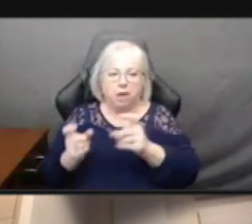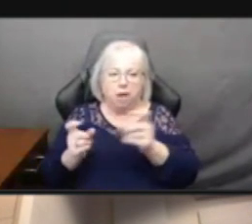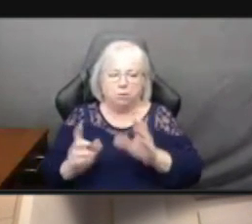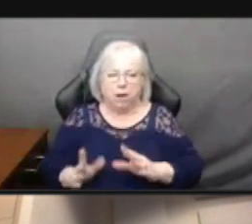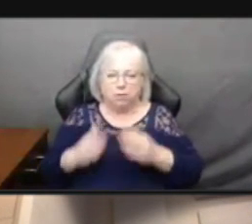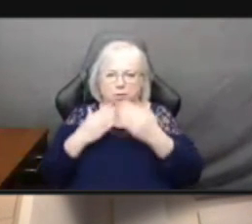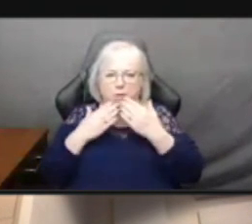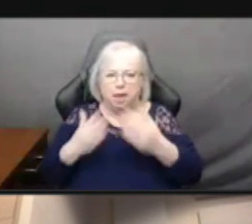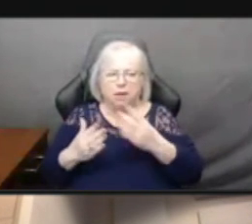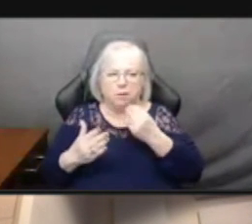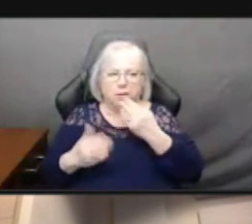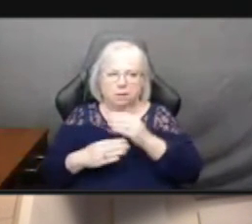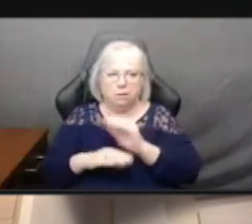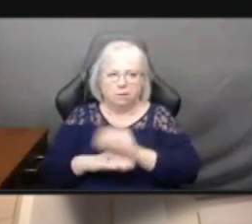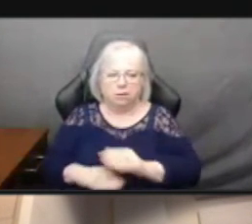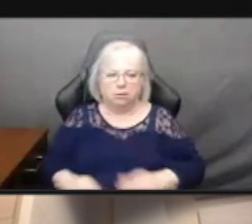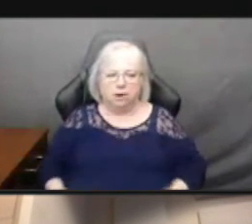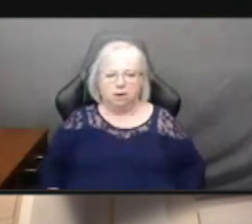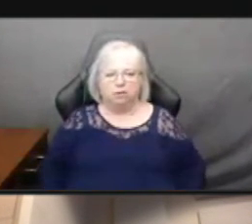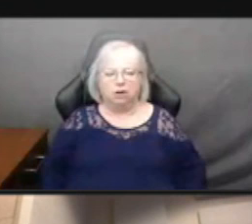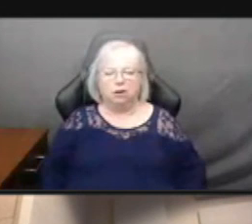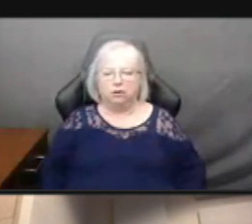you and good evening.